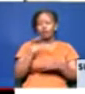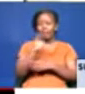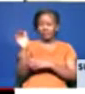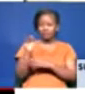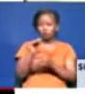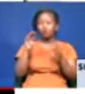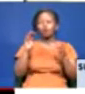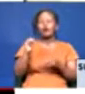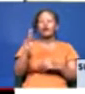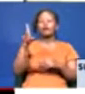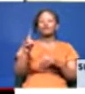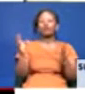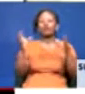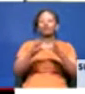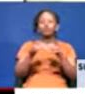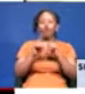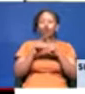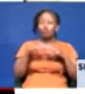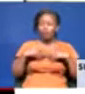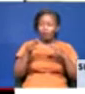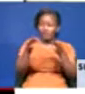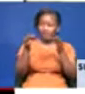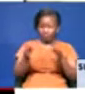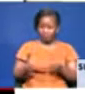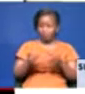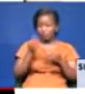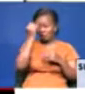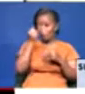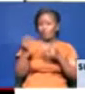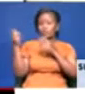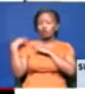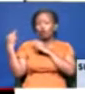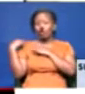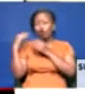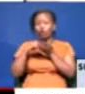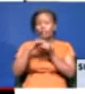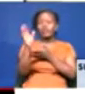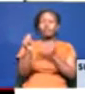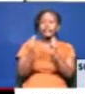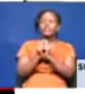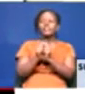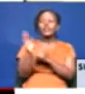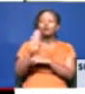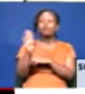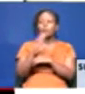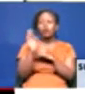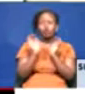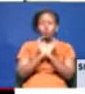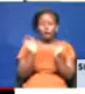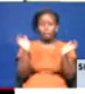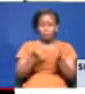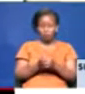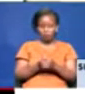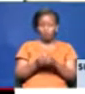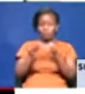its reporting accountant Deloitte and Touche over their role in the issuance of a 10 billion shillings bond in 2015. Former Chase Bank